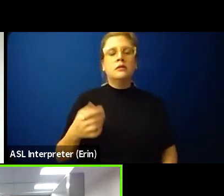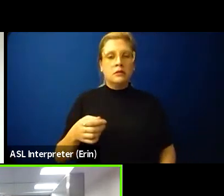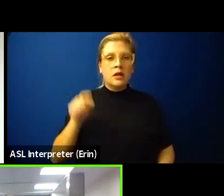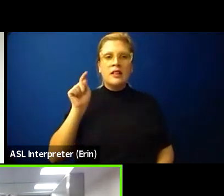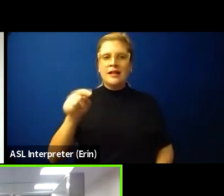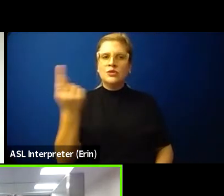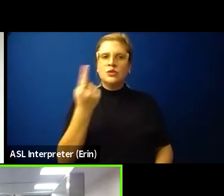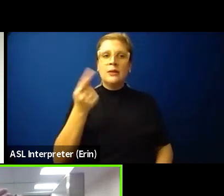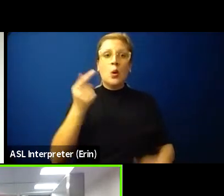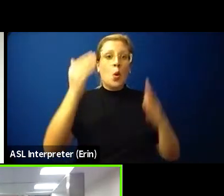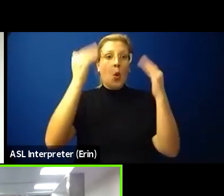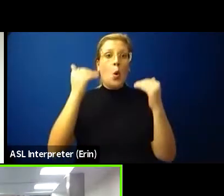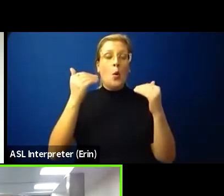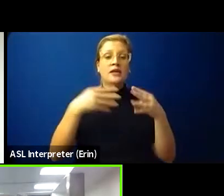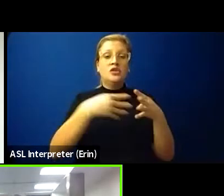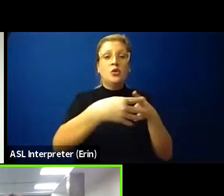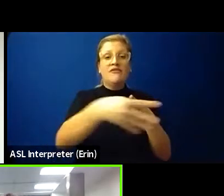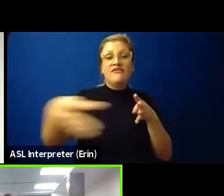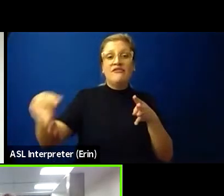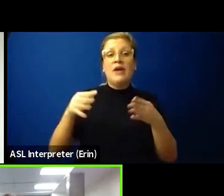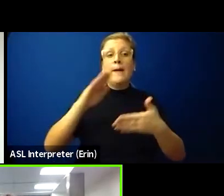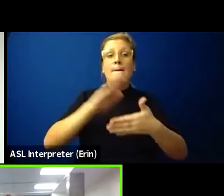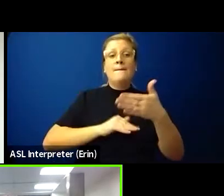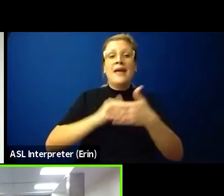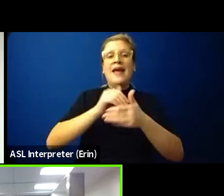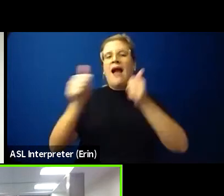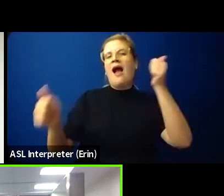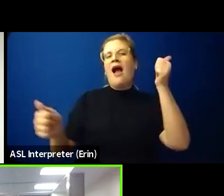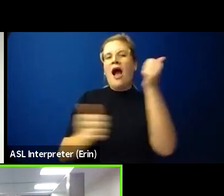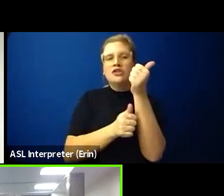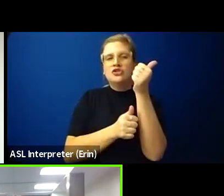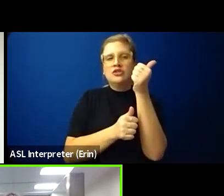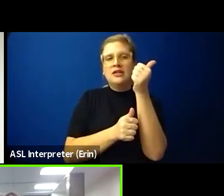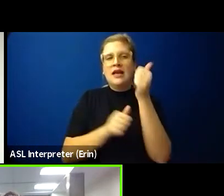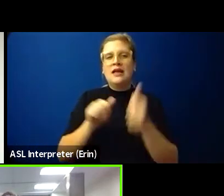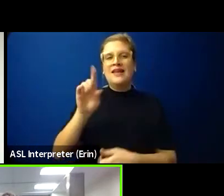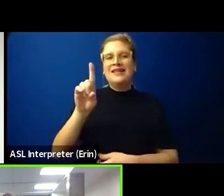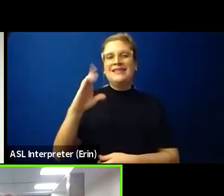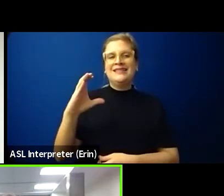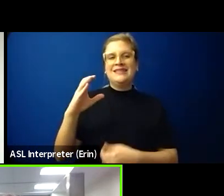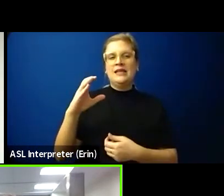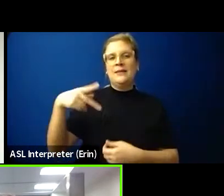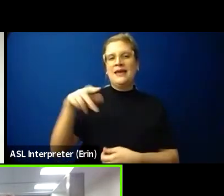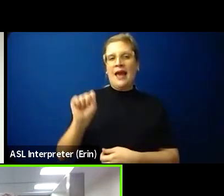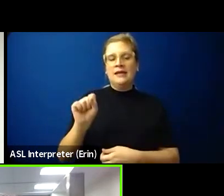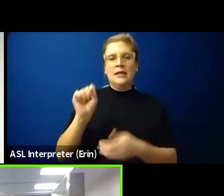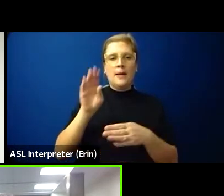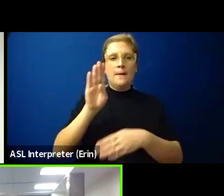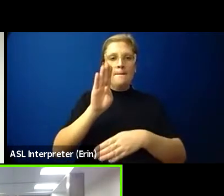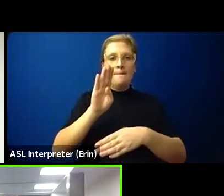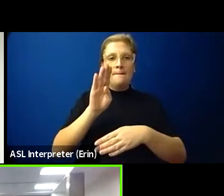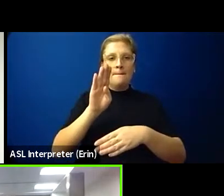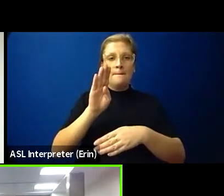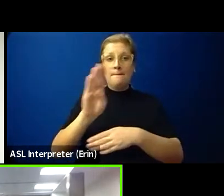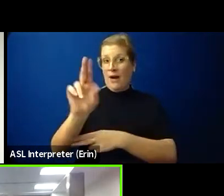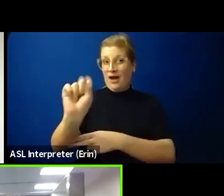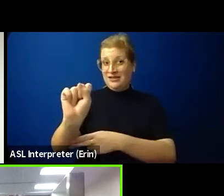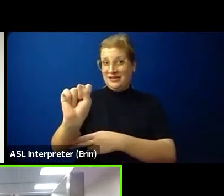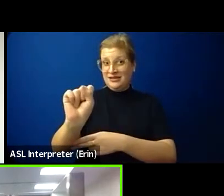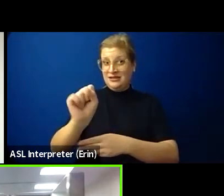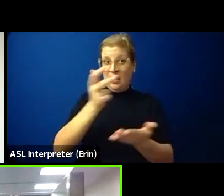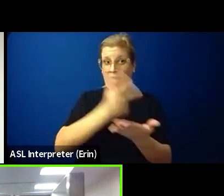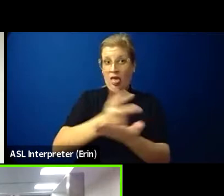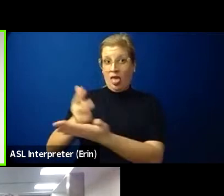something that they were hoping to paint underneath the bus, the DC public school buses where they're parked, which would be next to